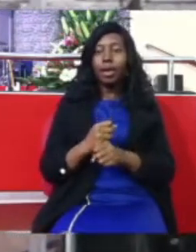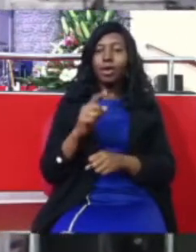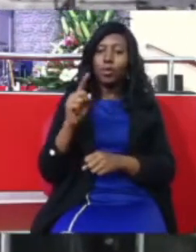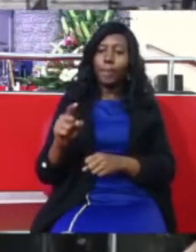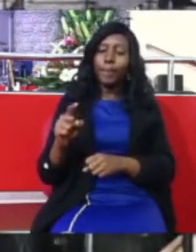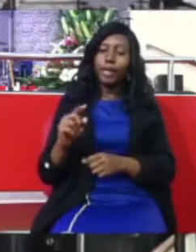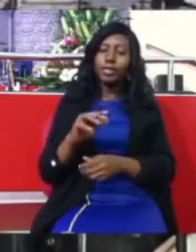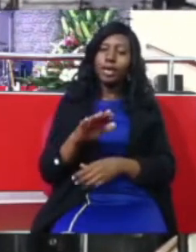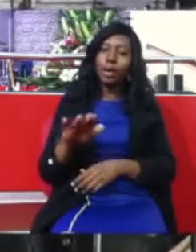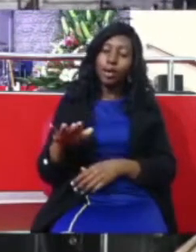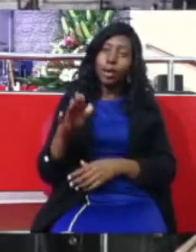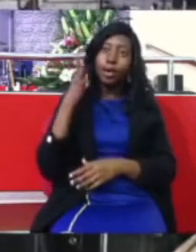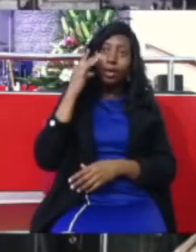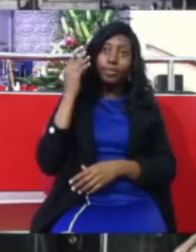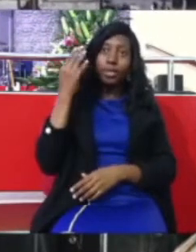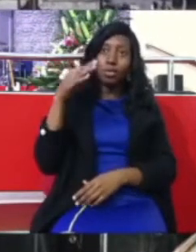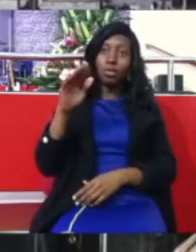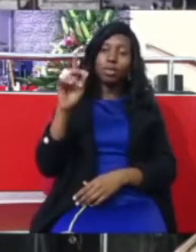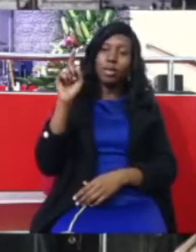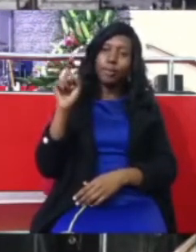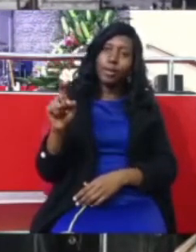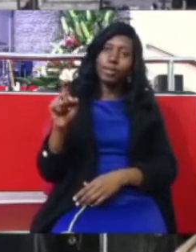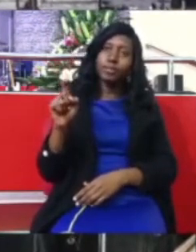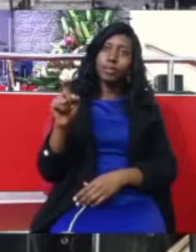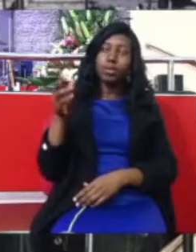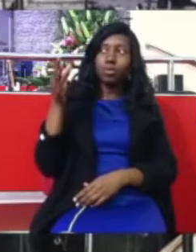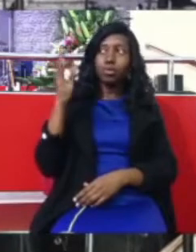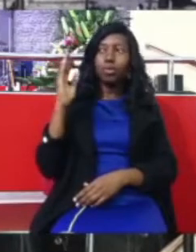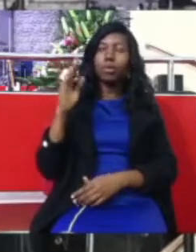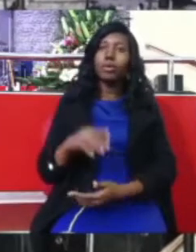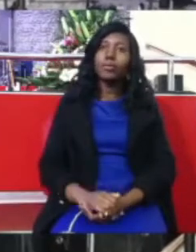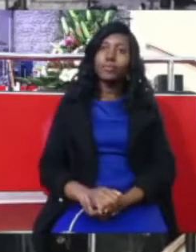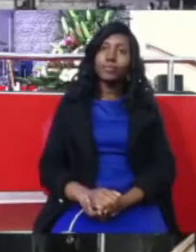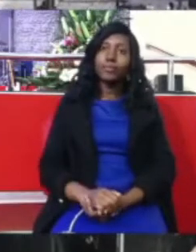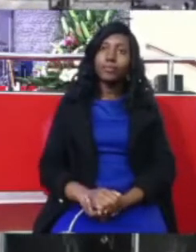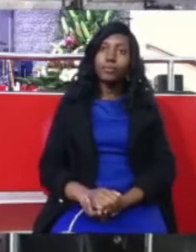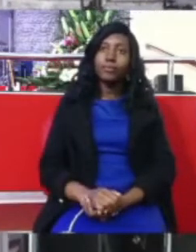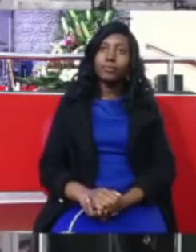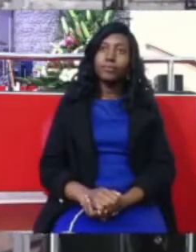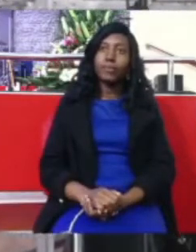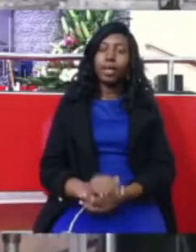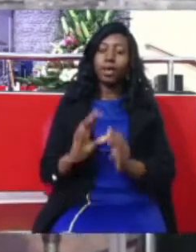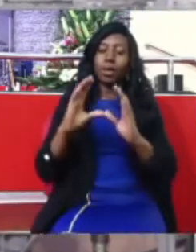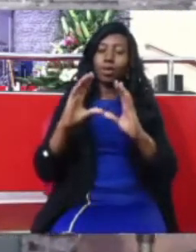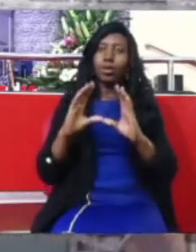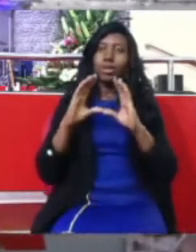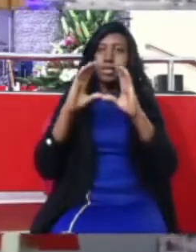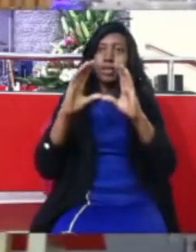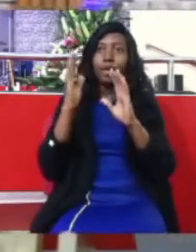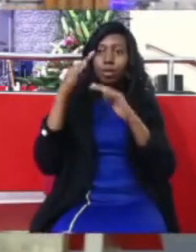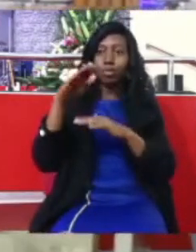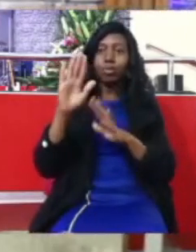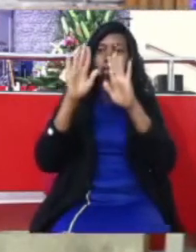experiences down. They are very, very important. Yes, your credentials will be very, very important, but you will need